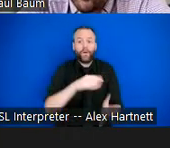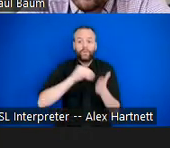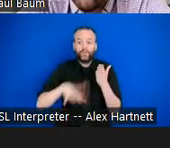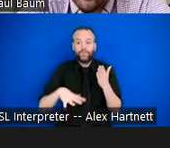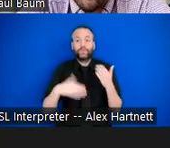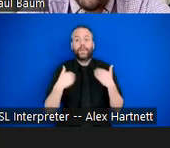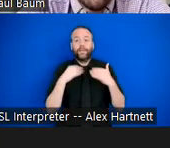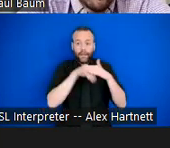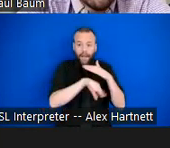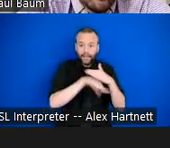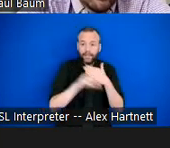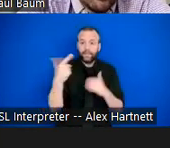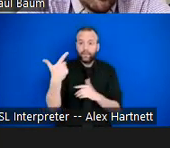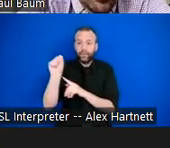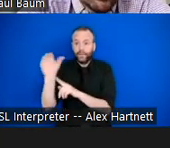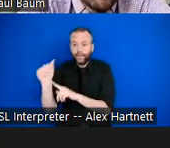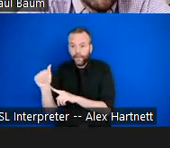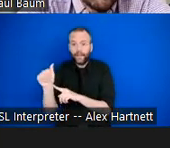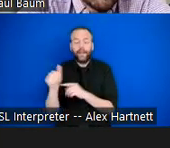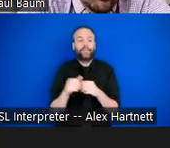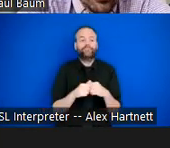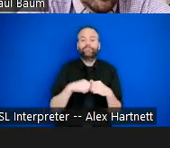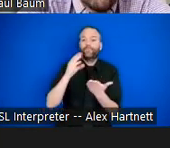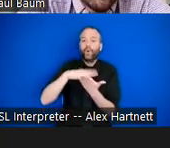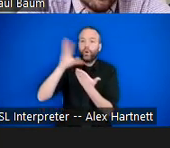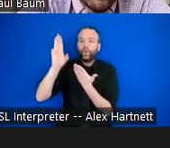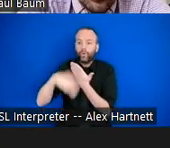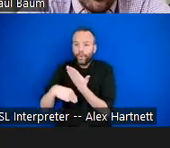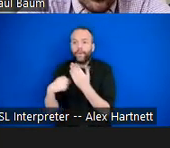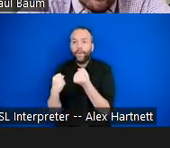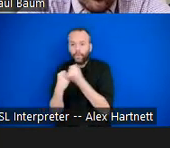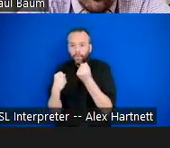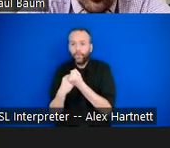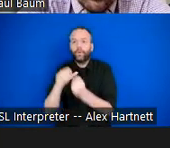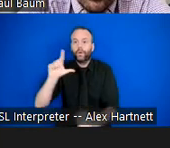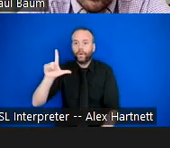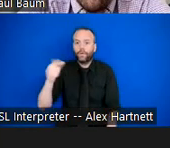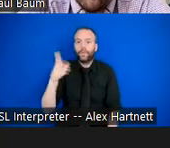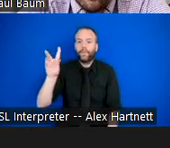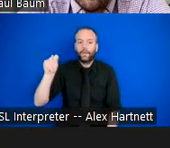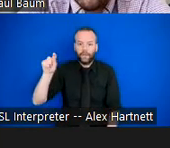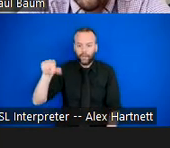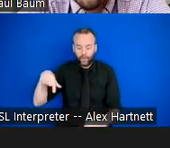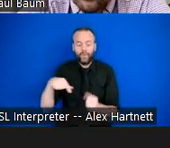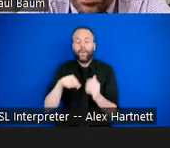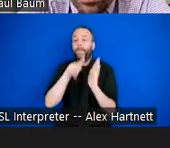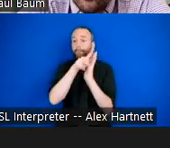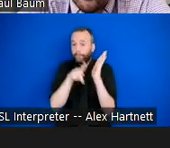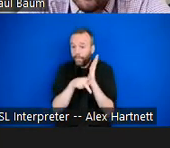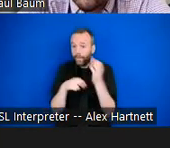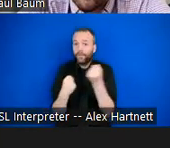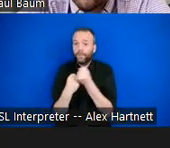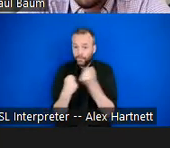LGBTQ plus curriculum, LGBTQ plus supportive services, and protective school policies, it would reduce